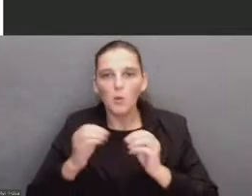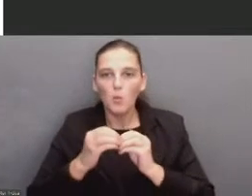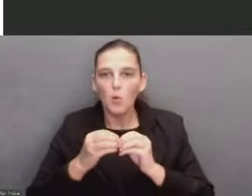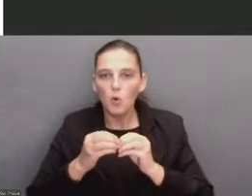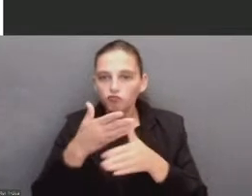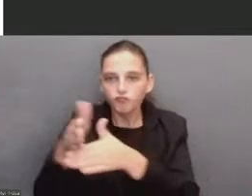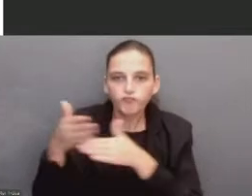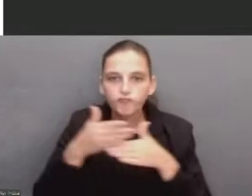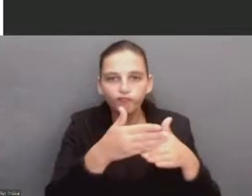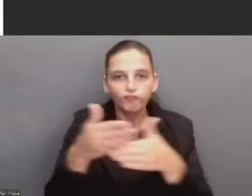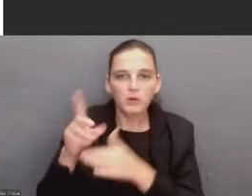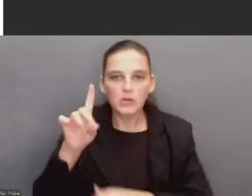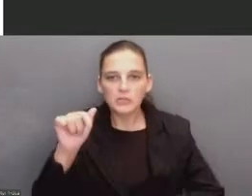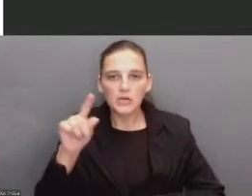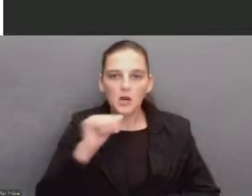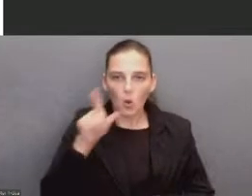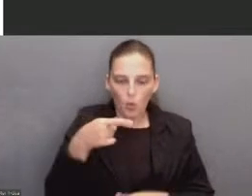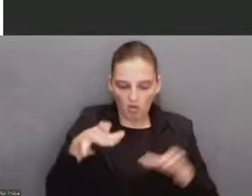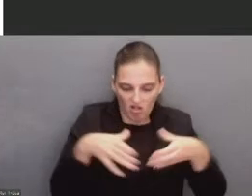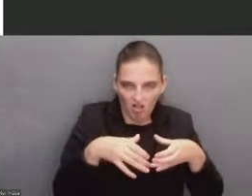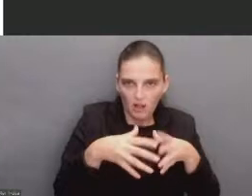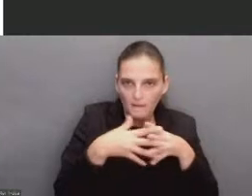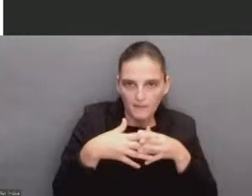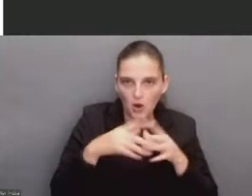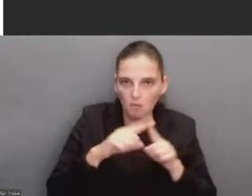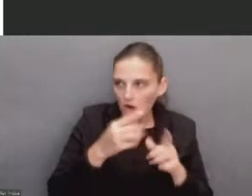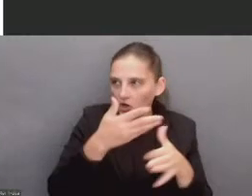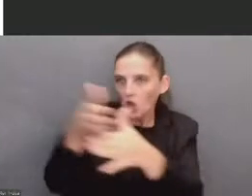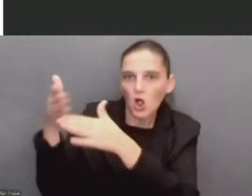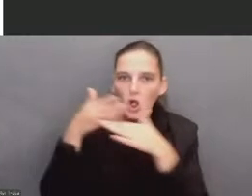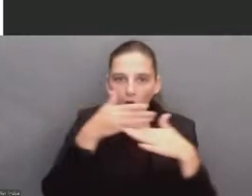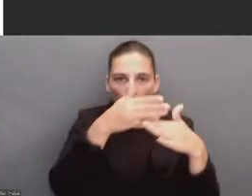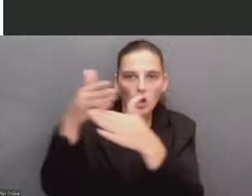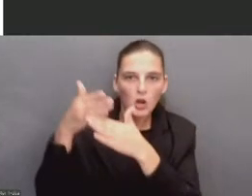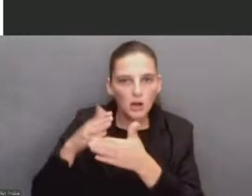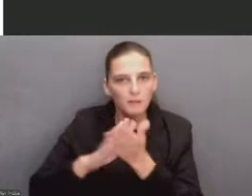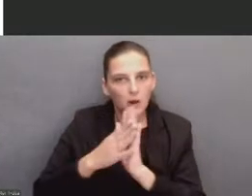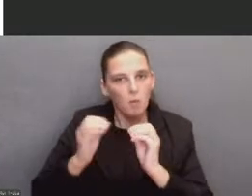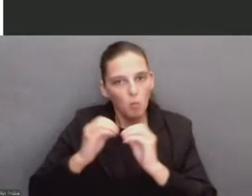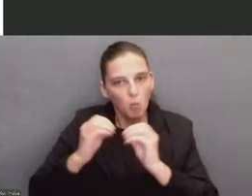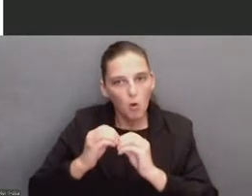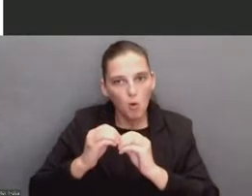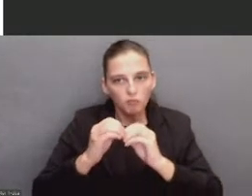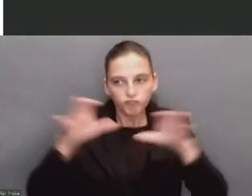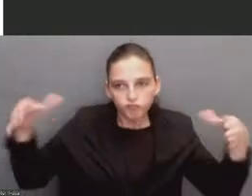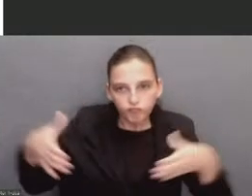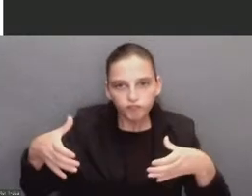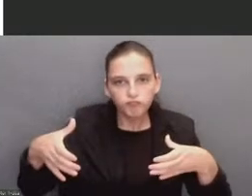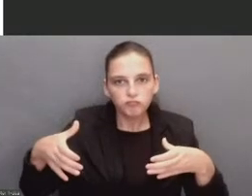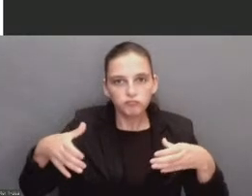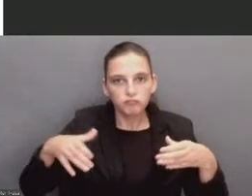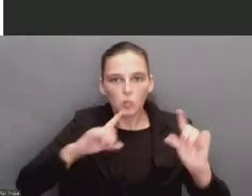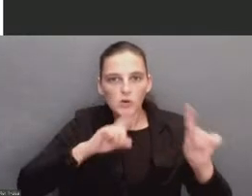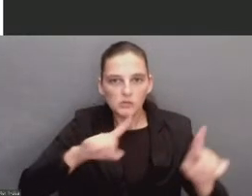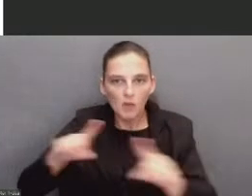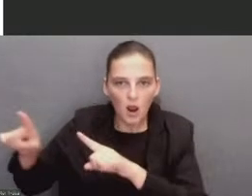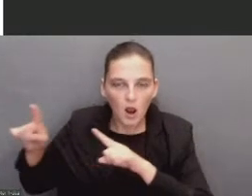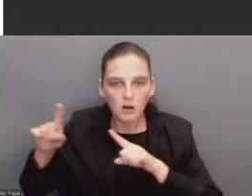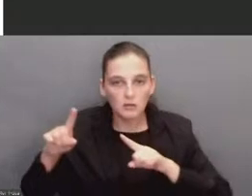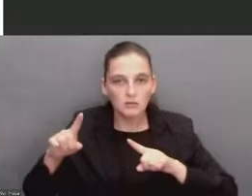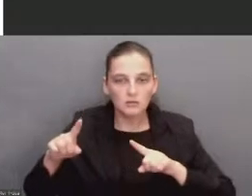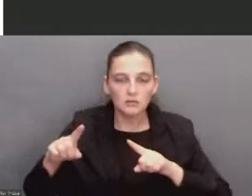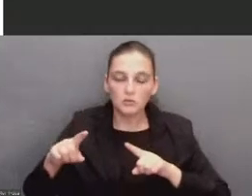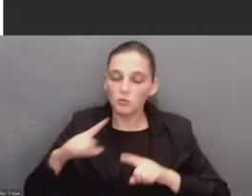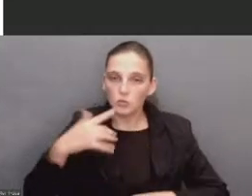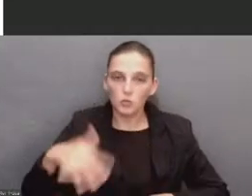would allow for a more robust response and for us to be able to respond more quickly, not just robust, but with speed, which is very